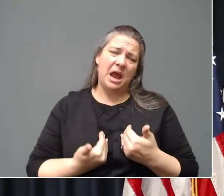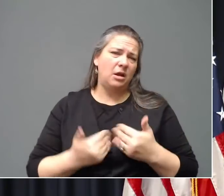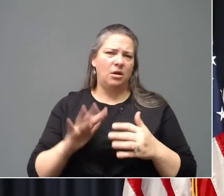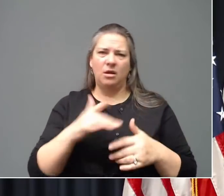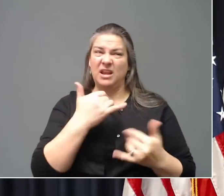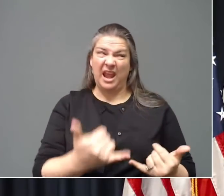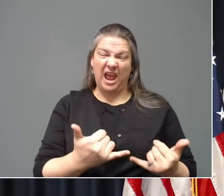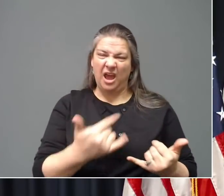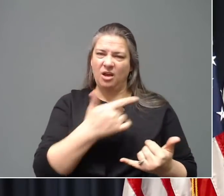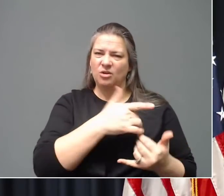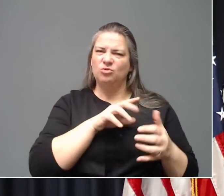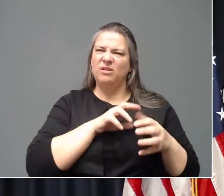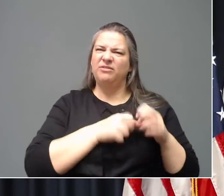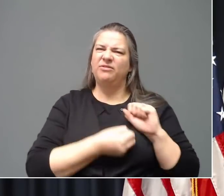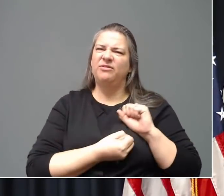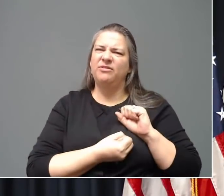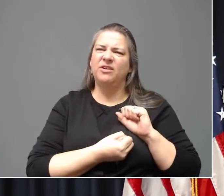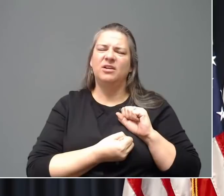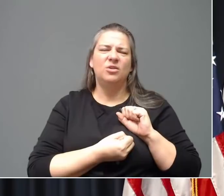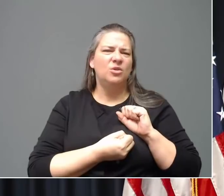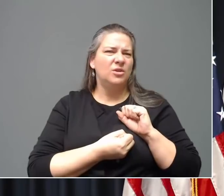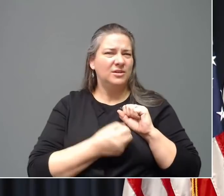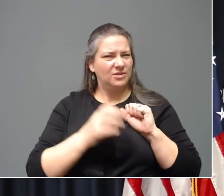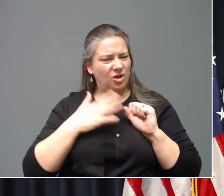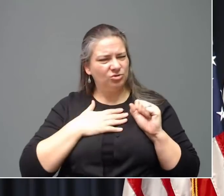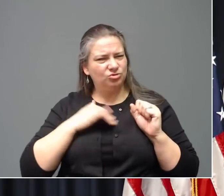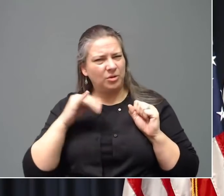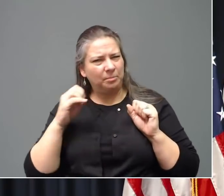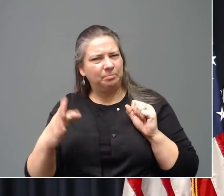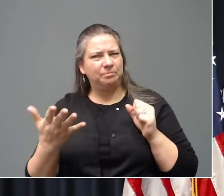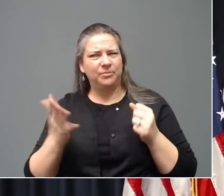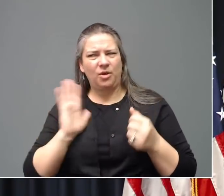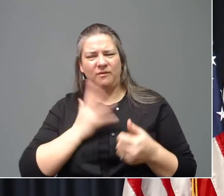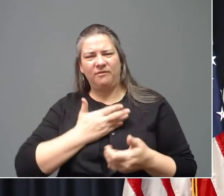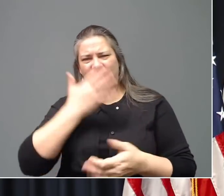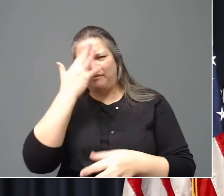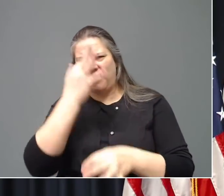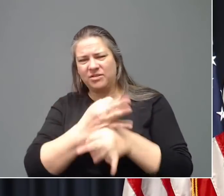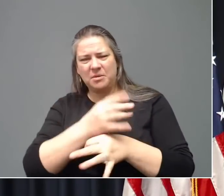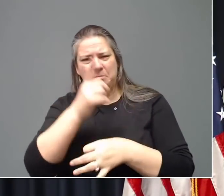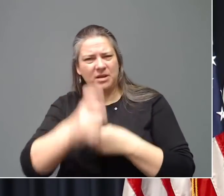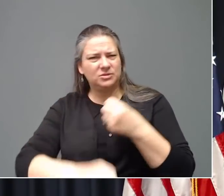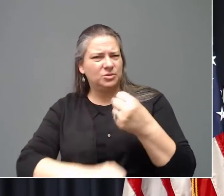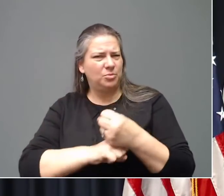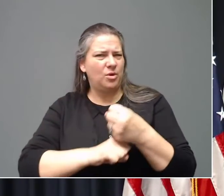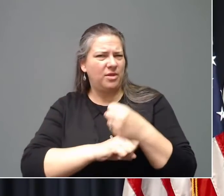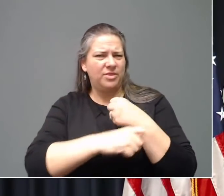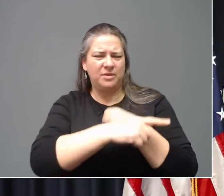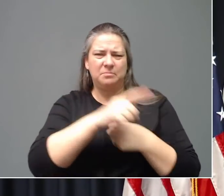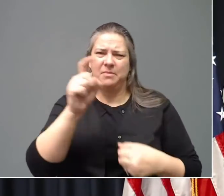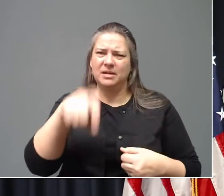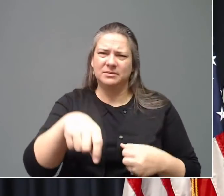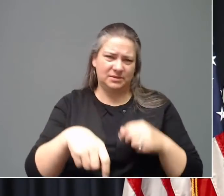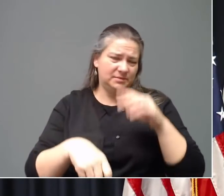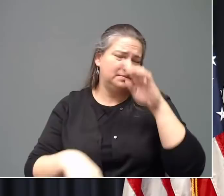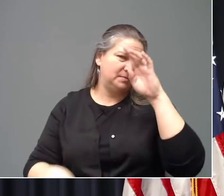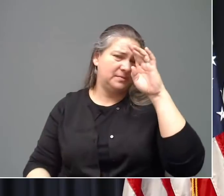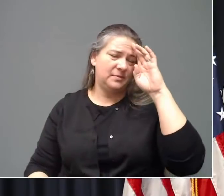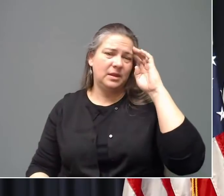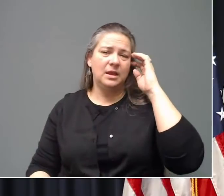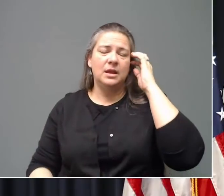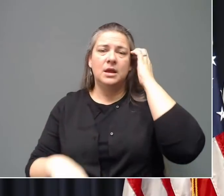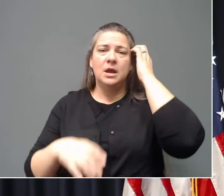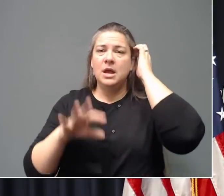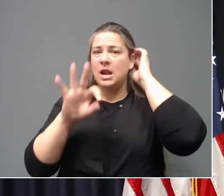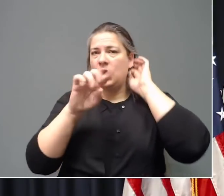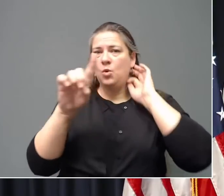our job, and it's part of our faith and part of our values to be there for them. Today's include a 91-year-old woman from